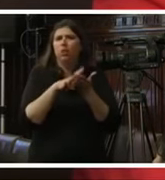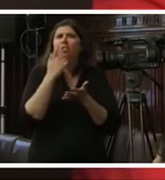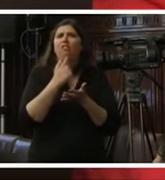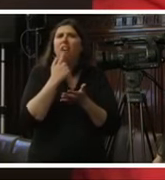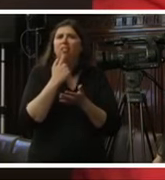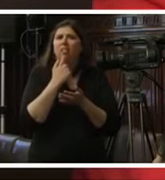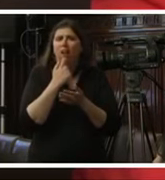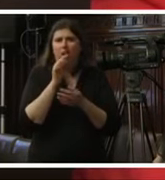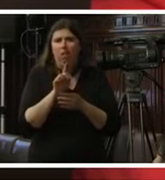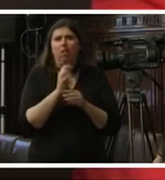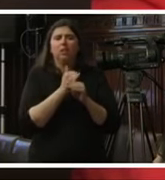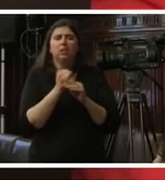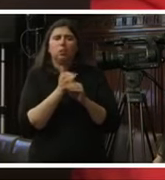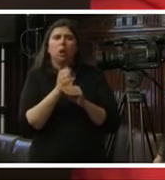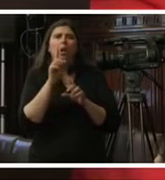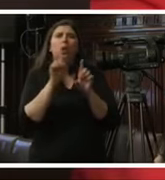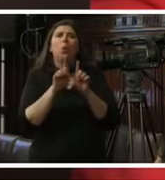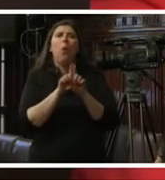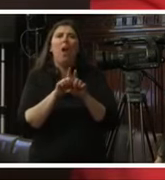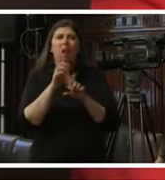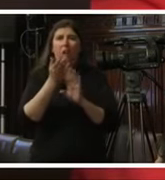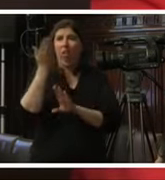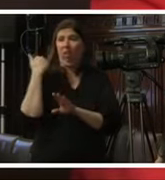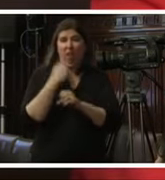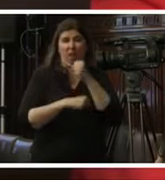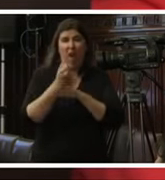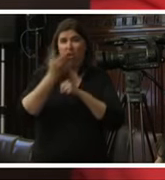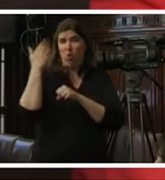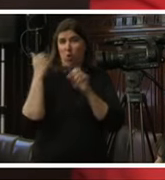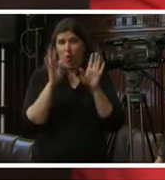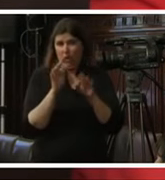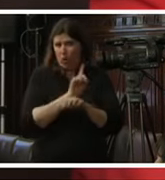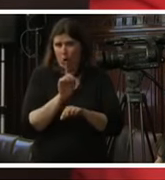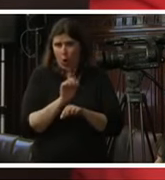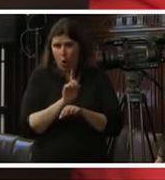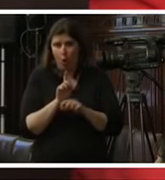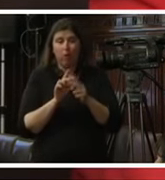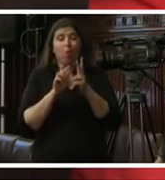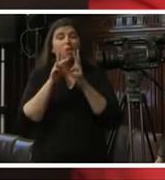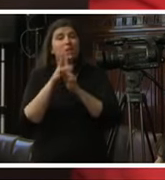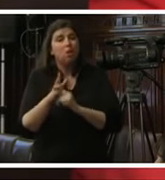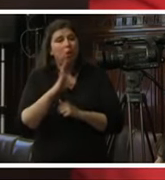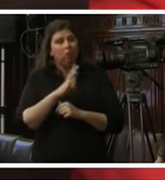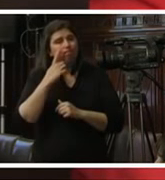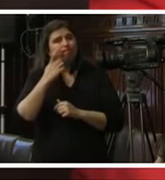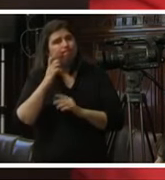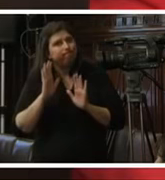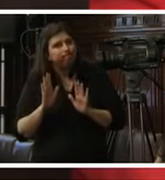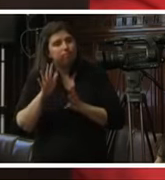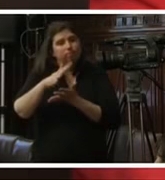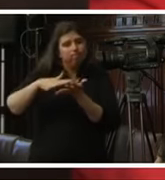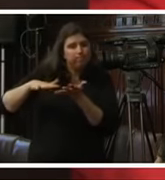like in the 90 in the world what we are detect is a scenario where a purpose of a